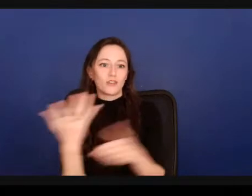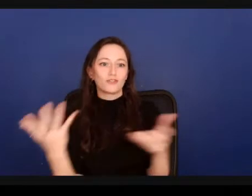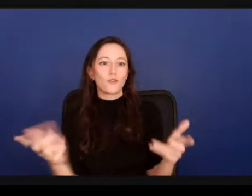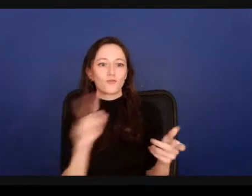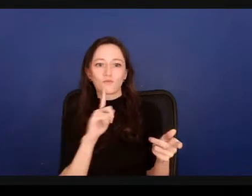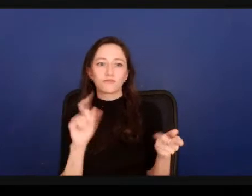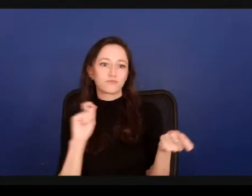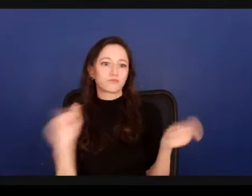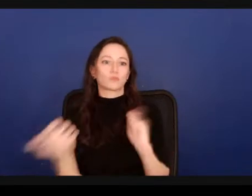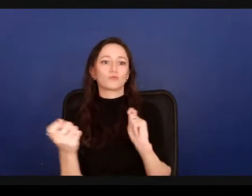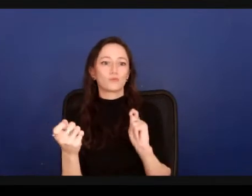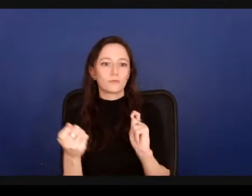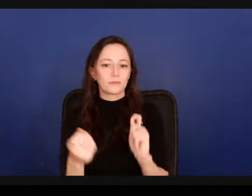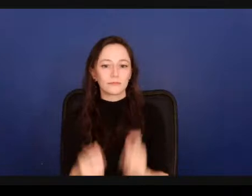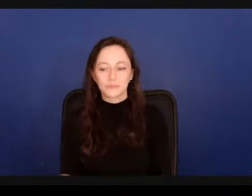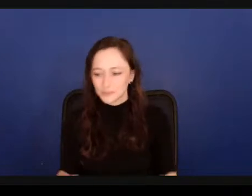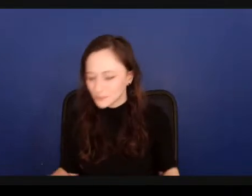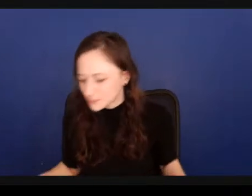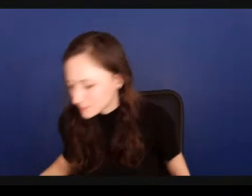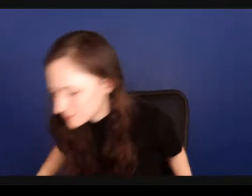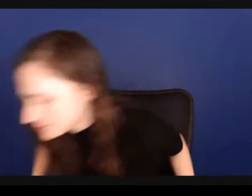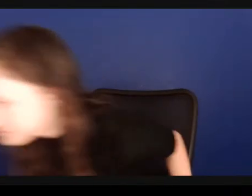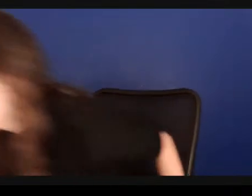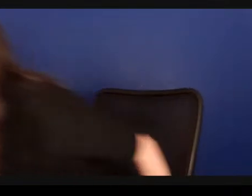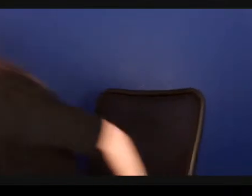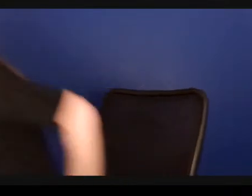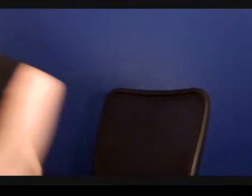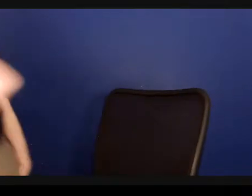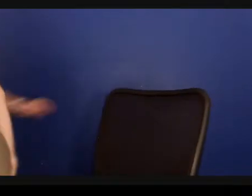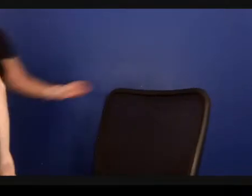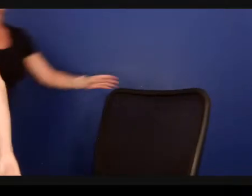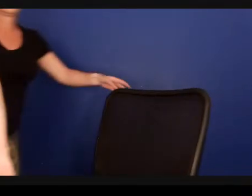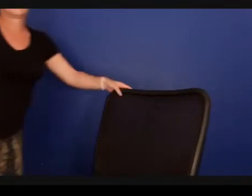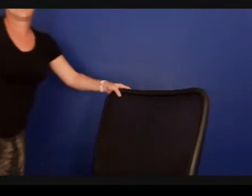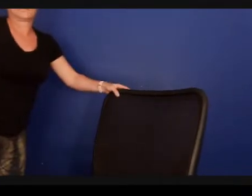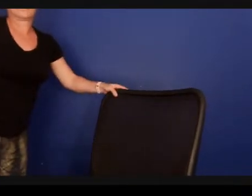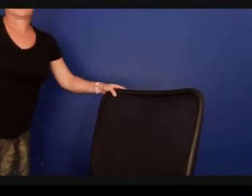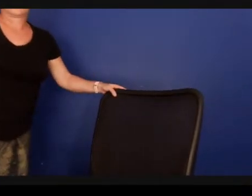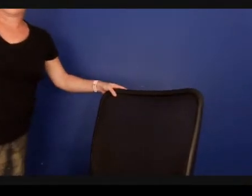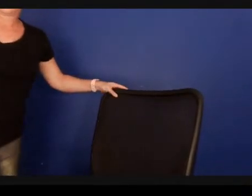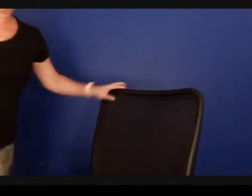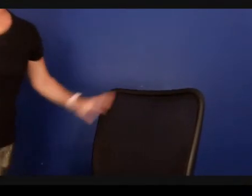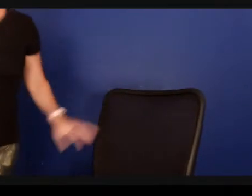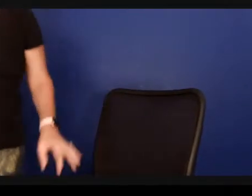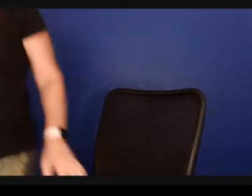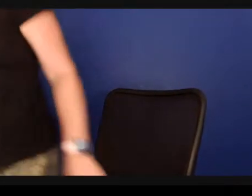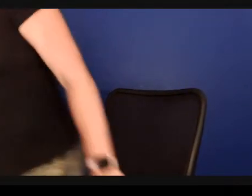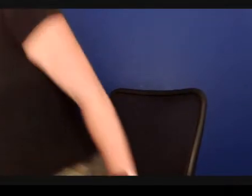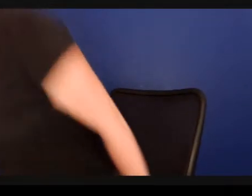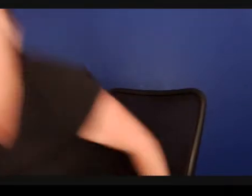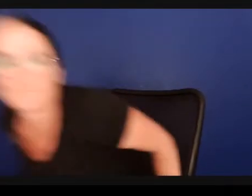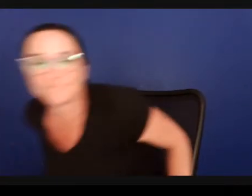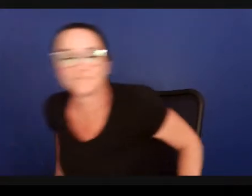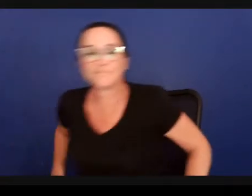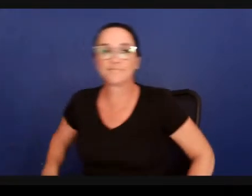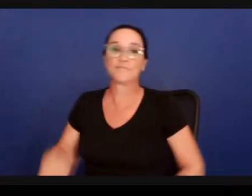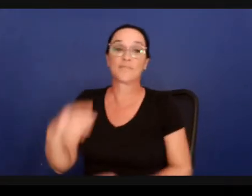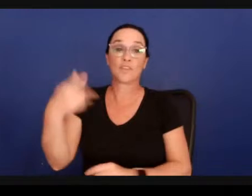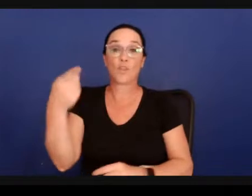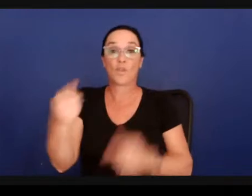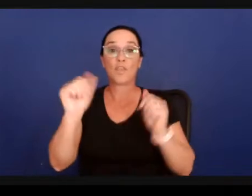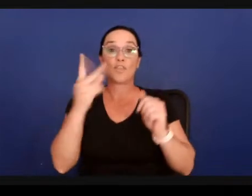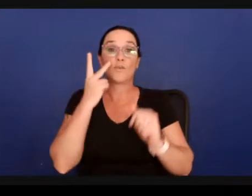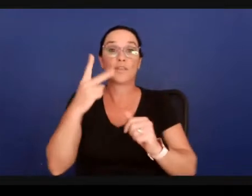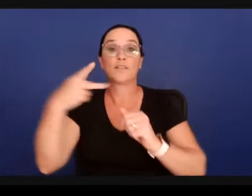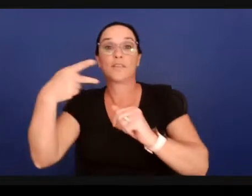On the rift zone at Pu'o'o, we're seeing a contraction. You see the scale is much different here, a lot more zeros in the front, right? But